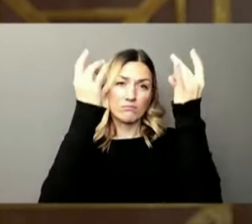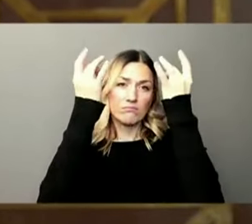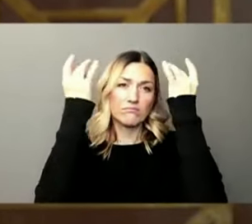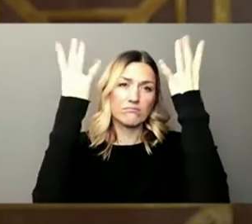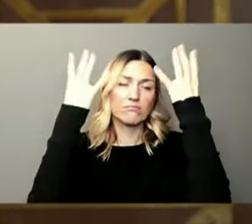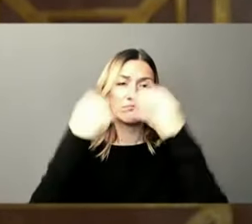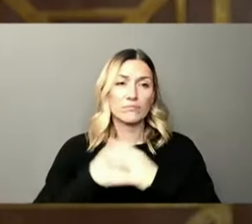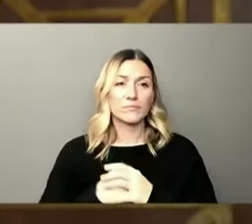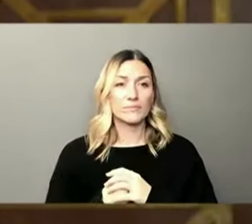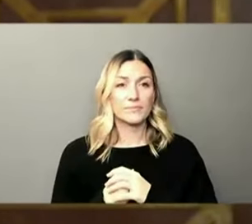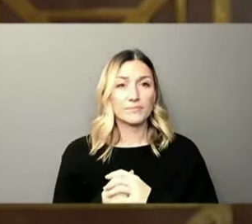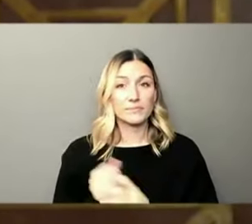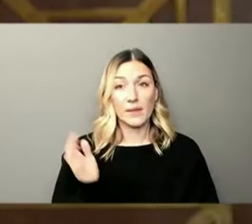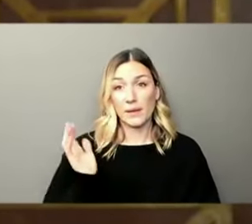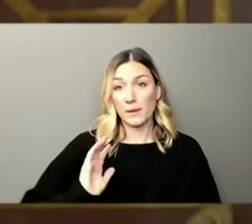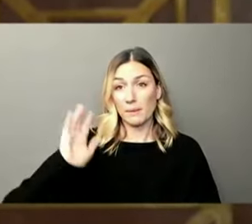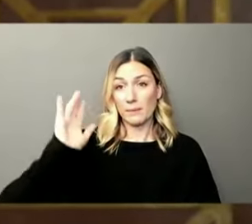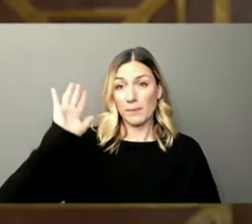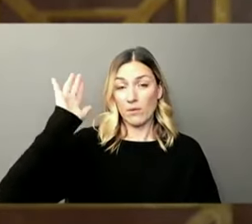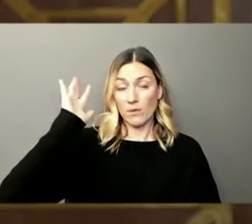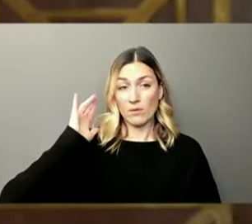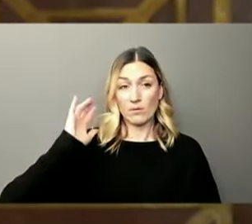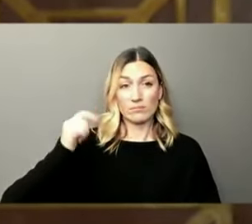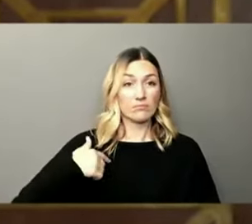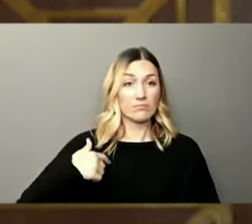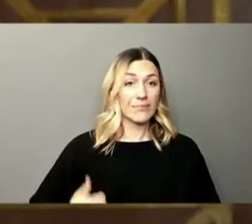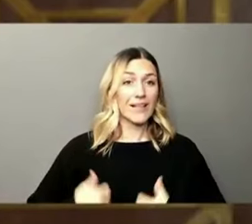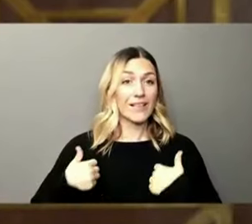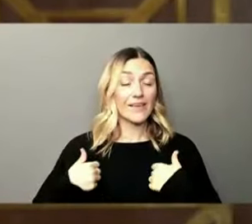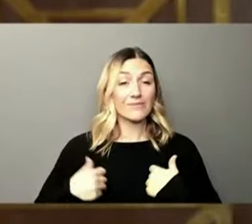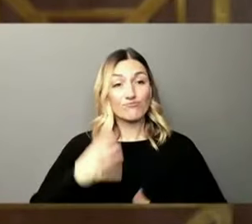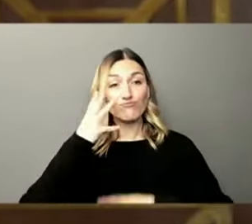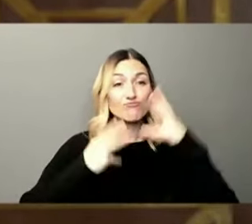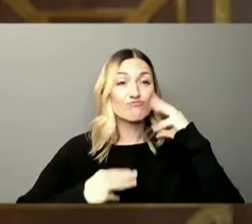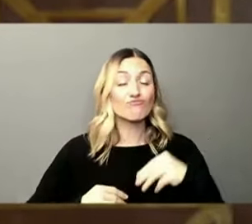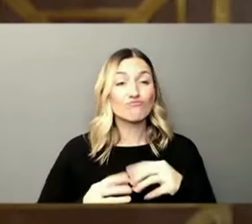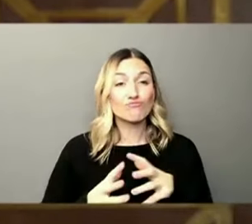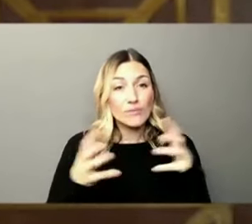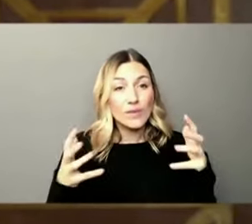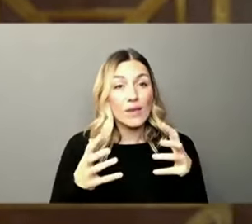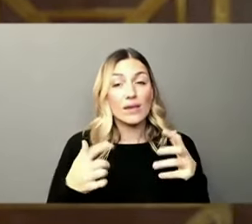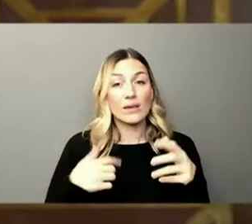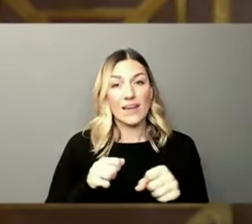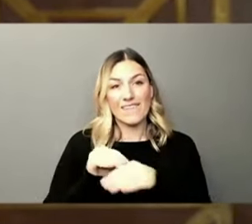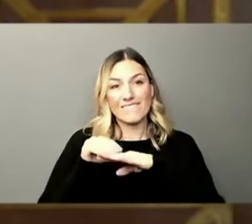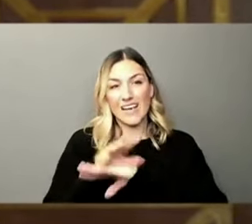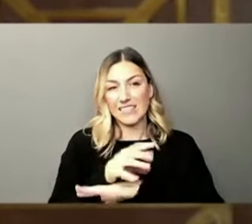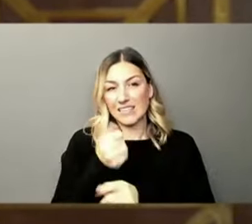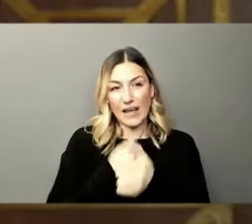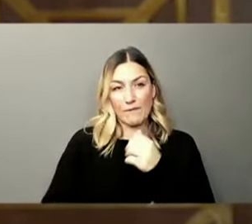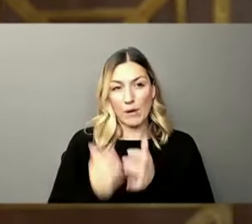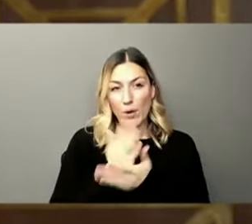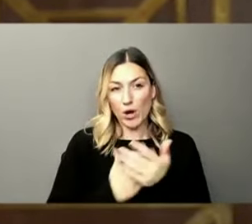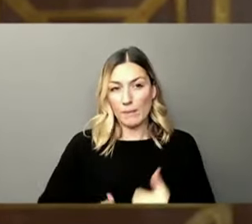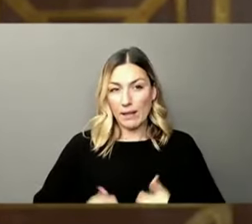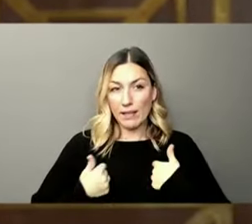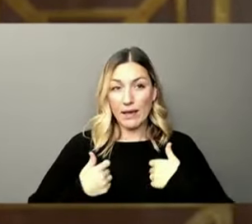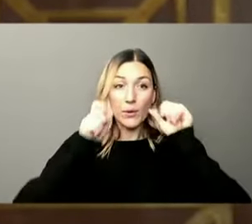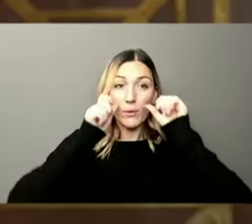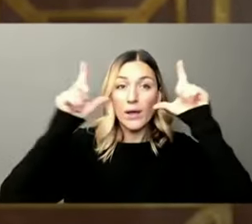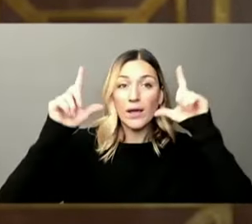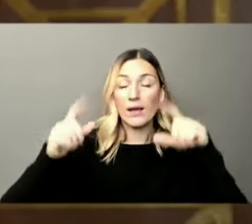very full life before I got sick. Long COVID has affected every part of my life now. I wake up every day feeling